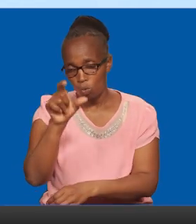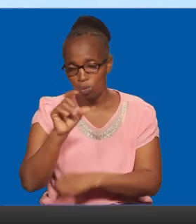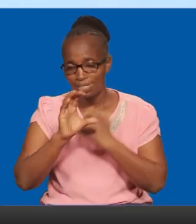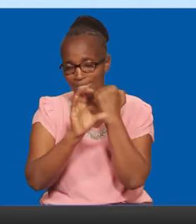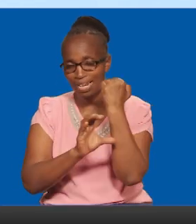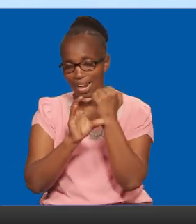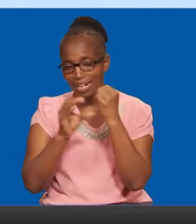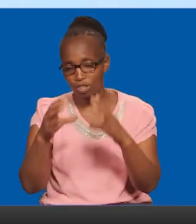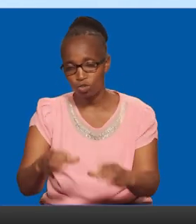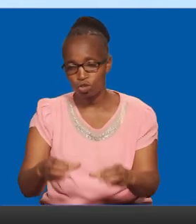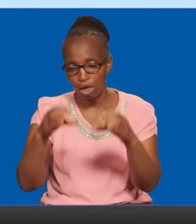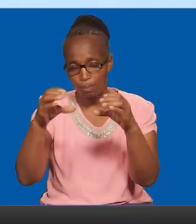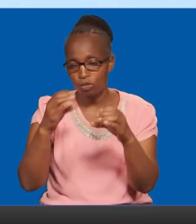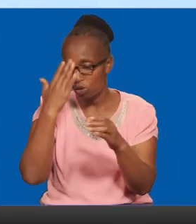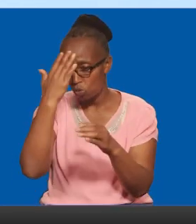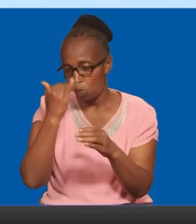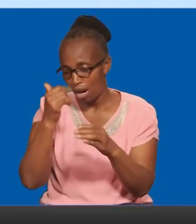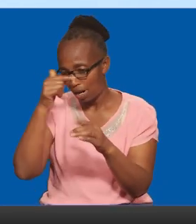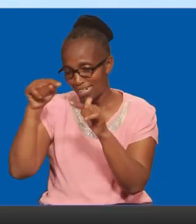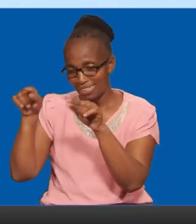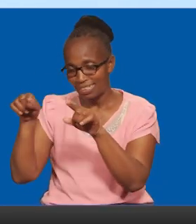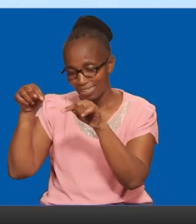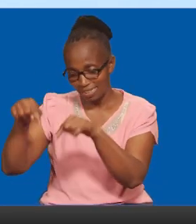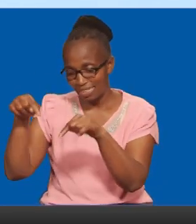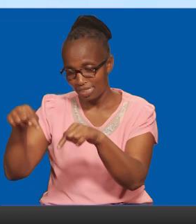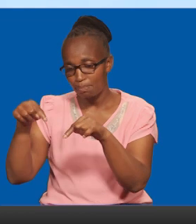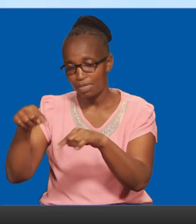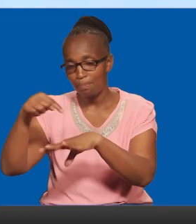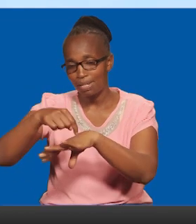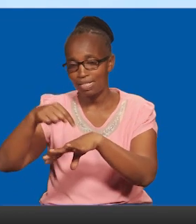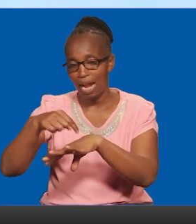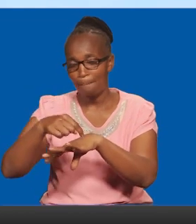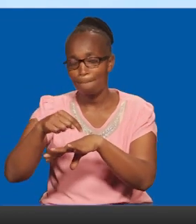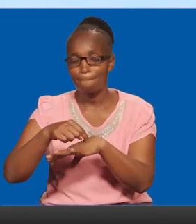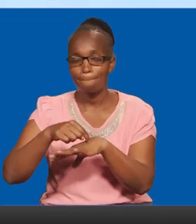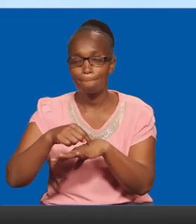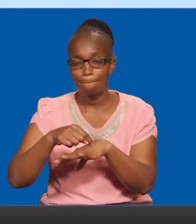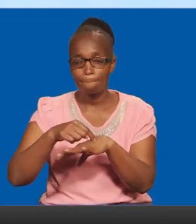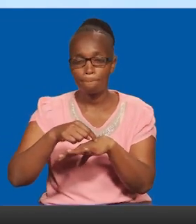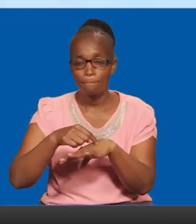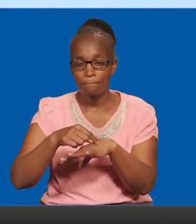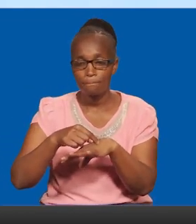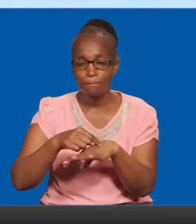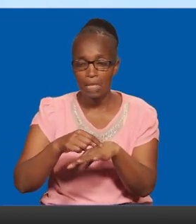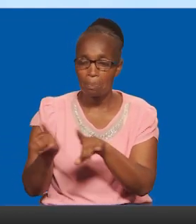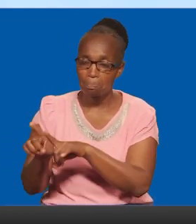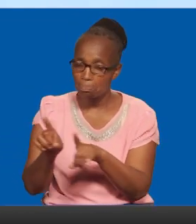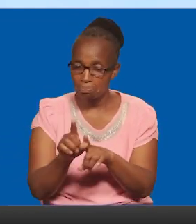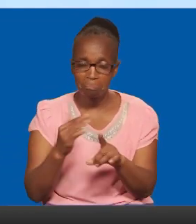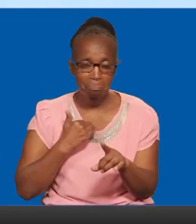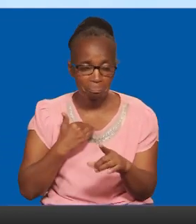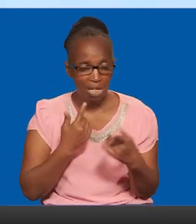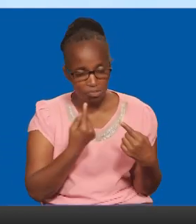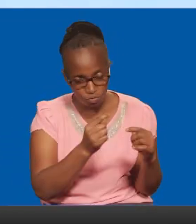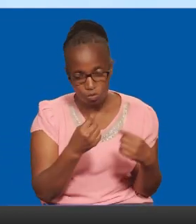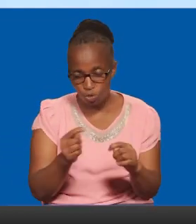cross-country championships. That is why I said it is within the season. We are going to have our national cross-country championships